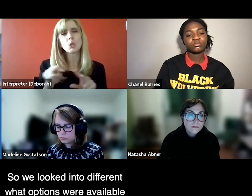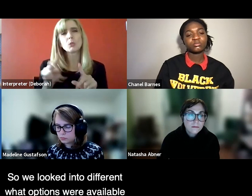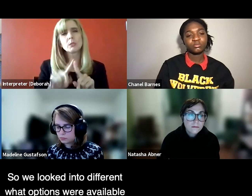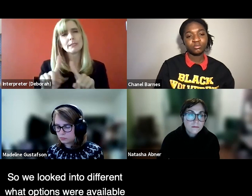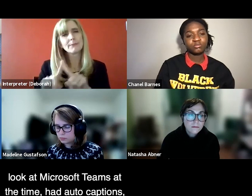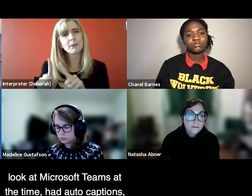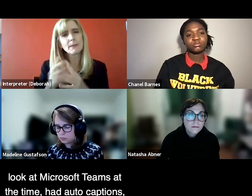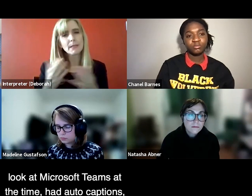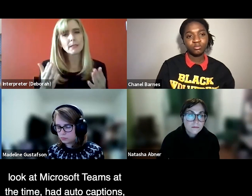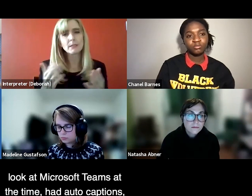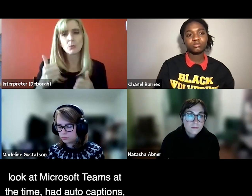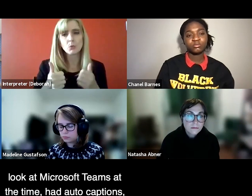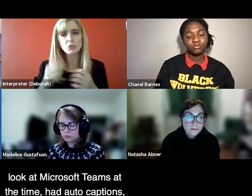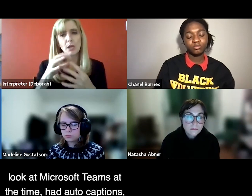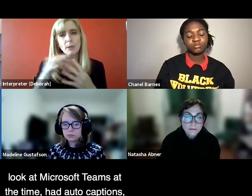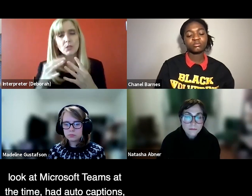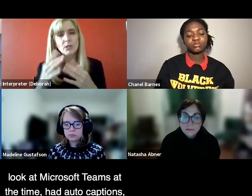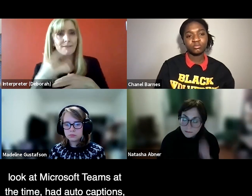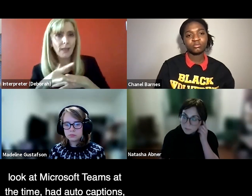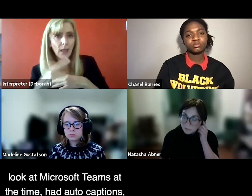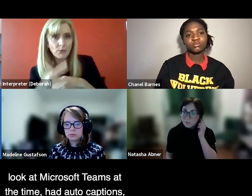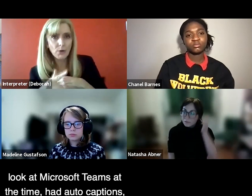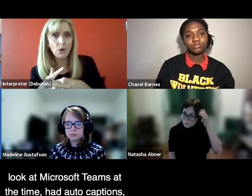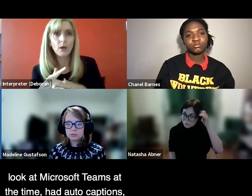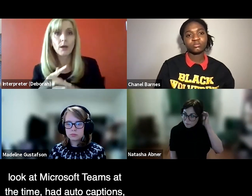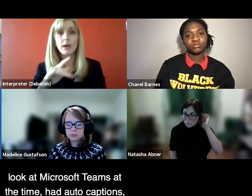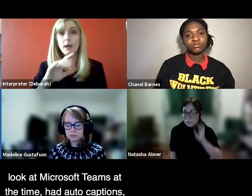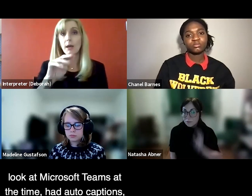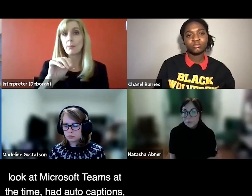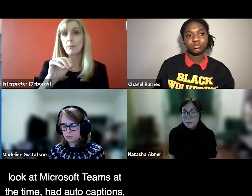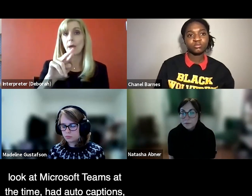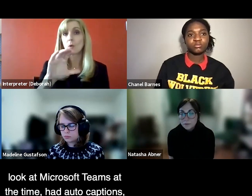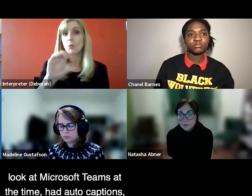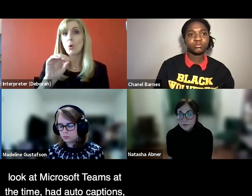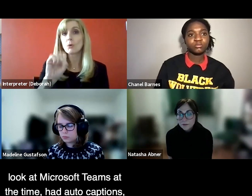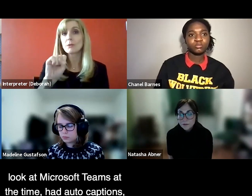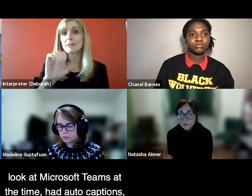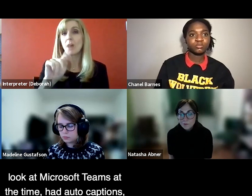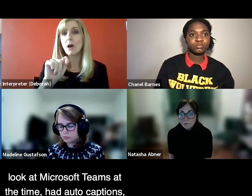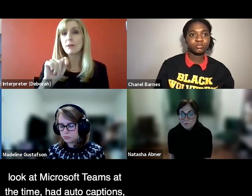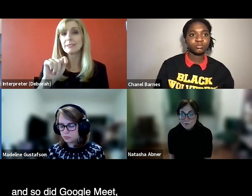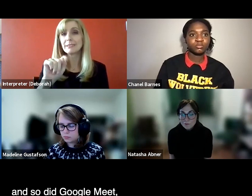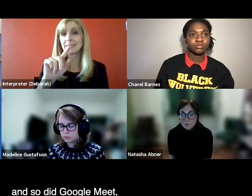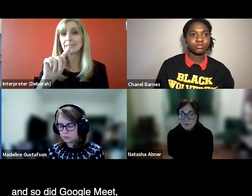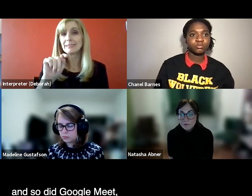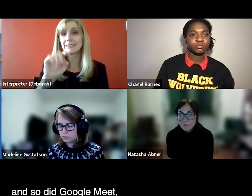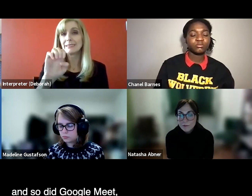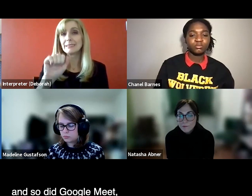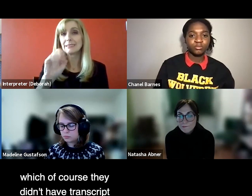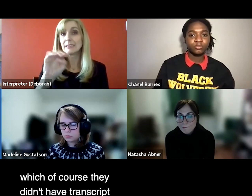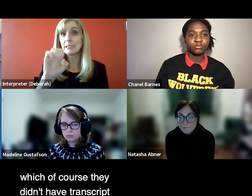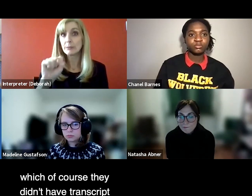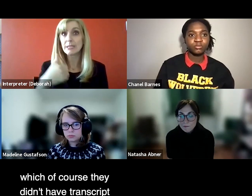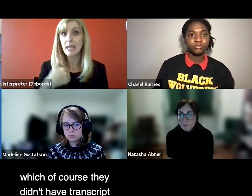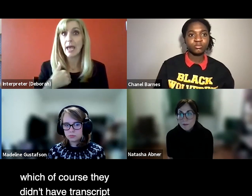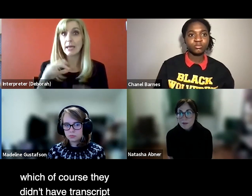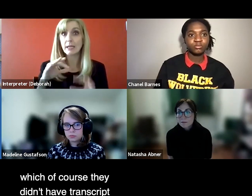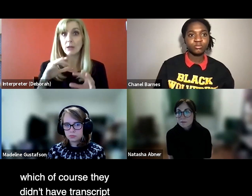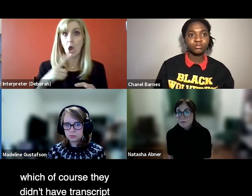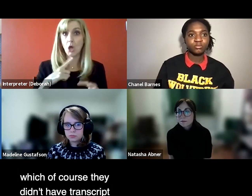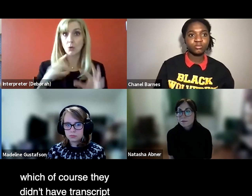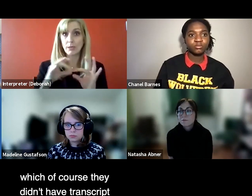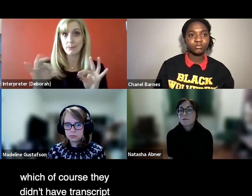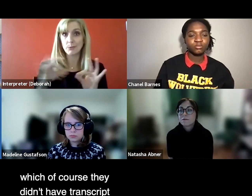were available, figured out that Microsoft Teams at the time had auto caption, and so did Google Meet, which of course they didn't